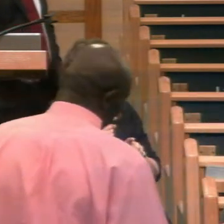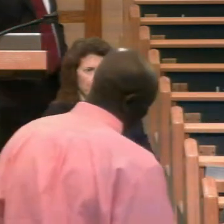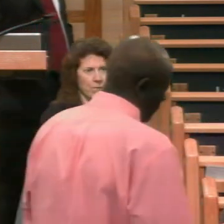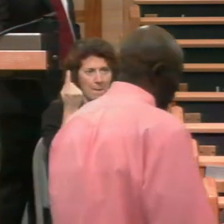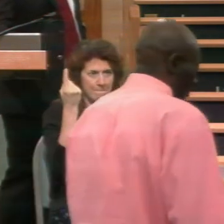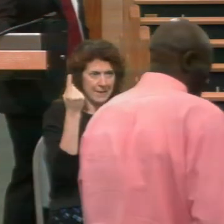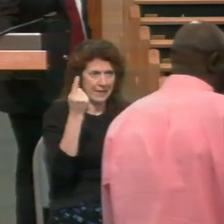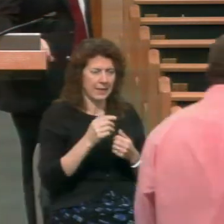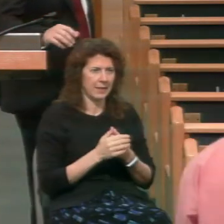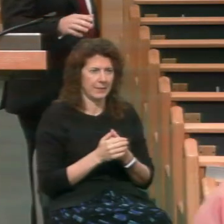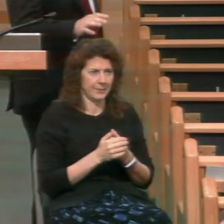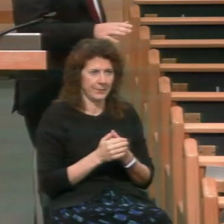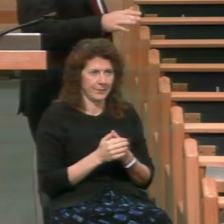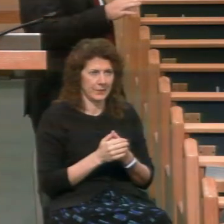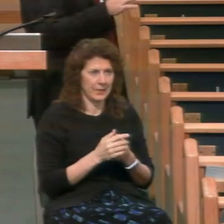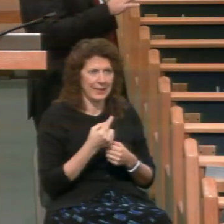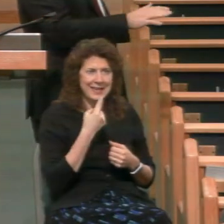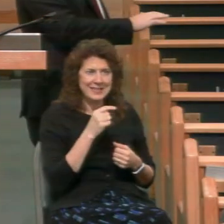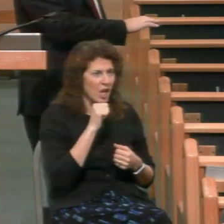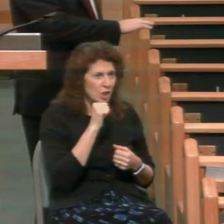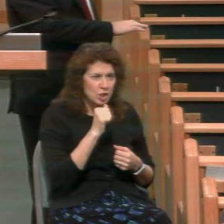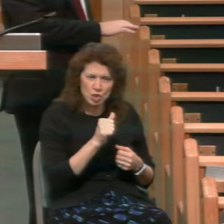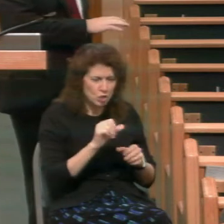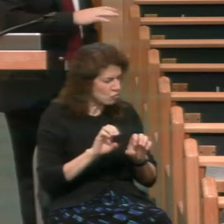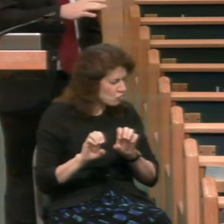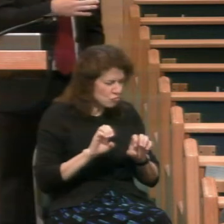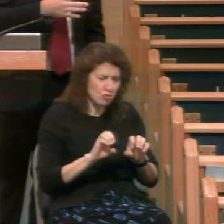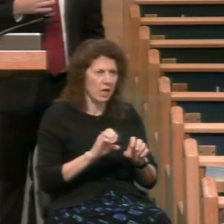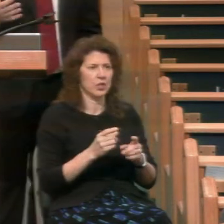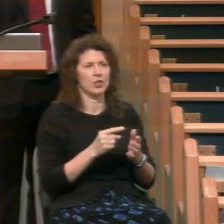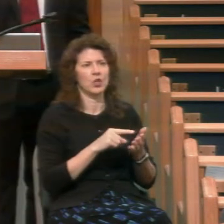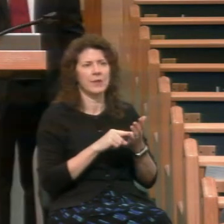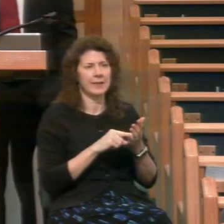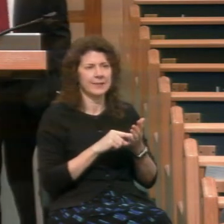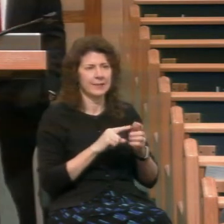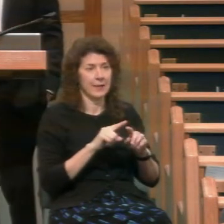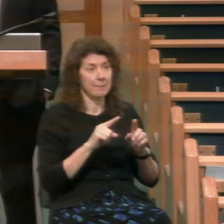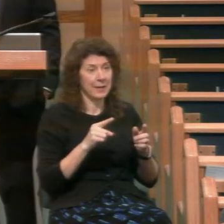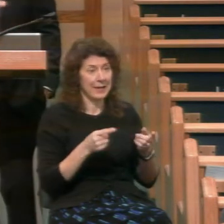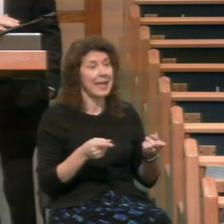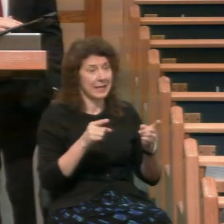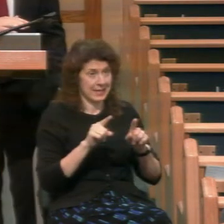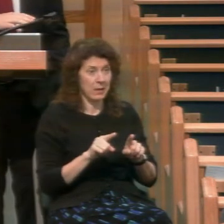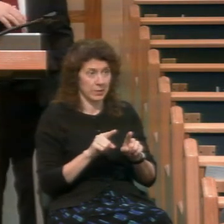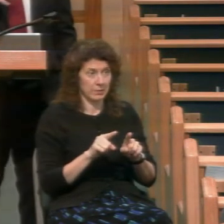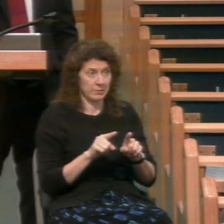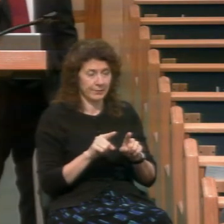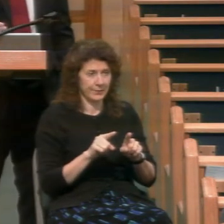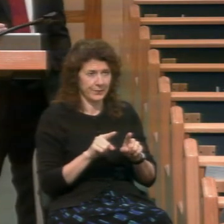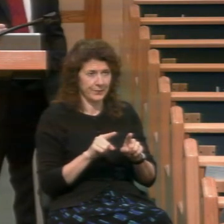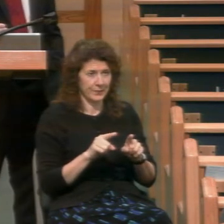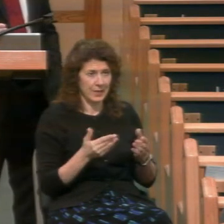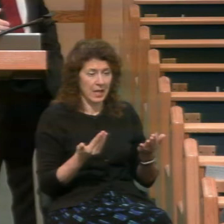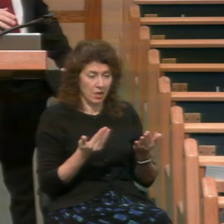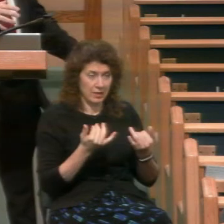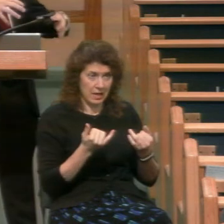Not only did he say, don't do this, this is why you don't need to do it. And it actually happened, right? That happened before. And so here we are